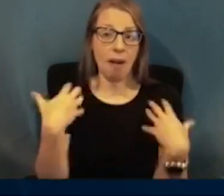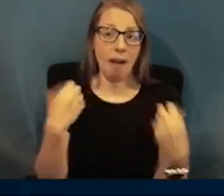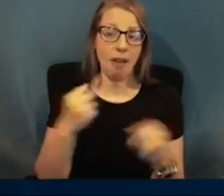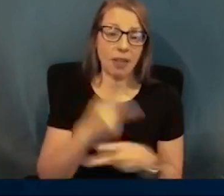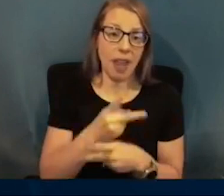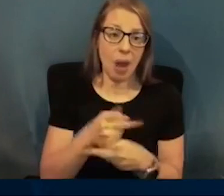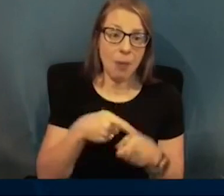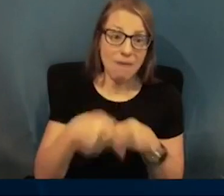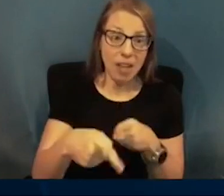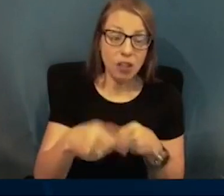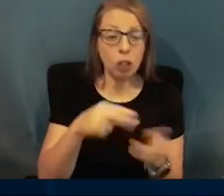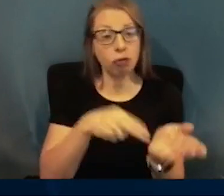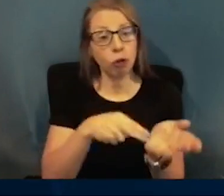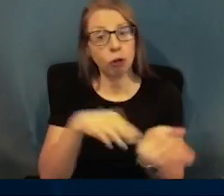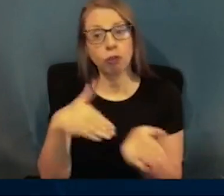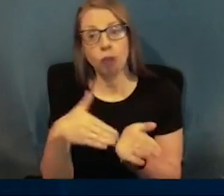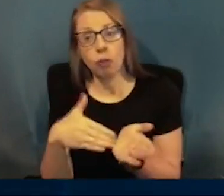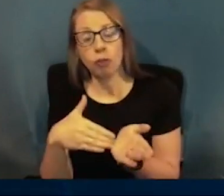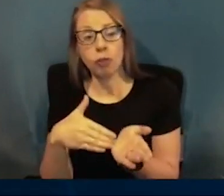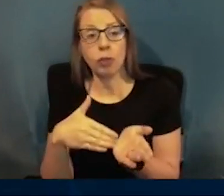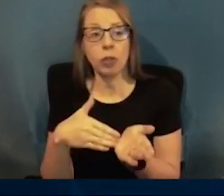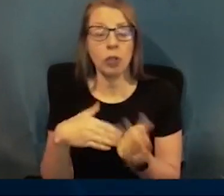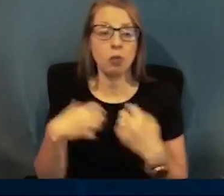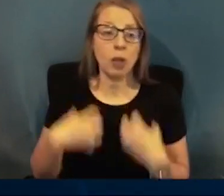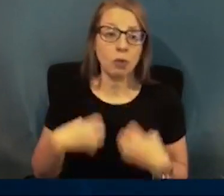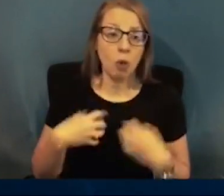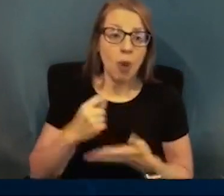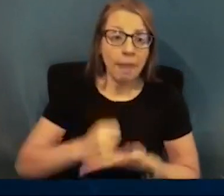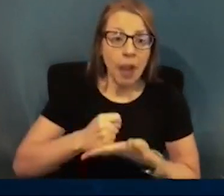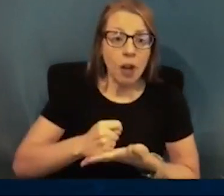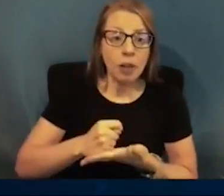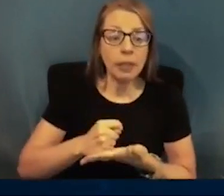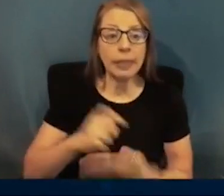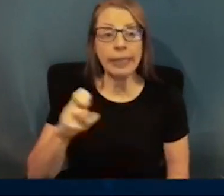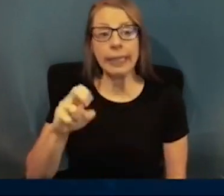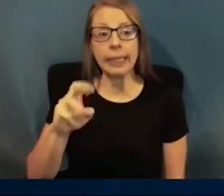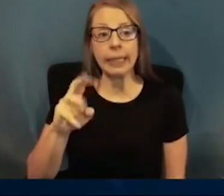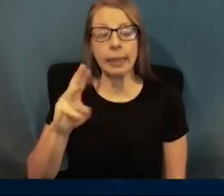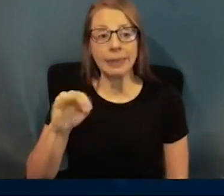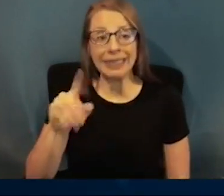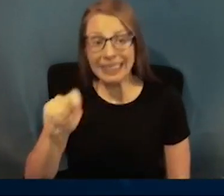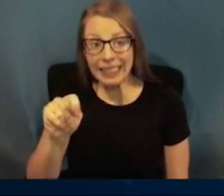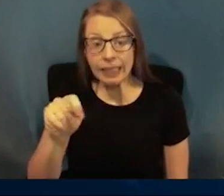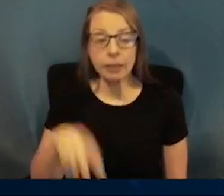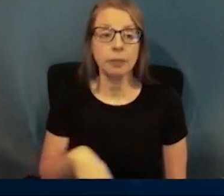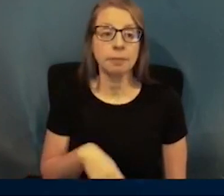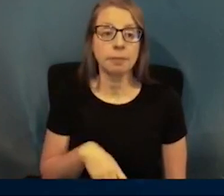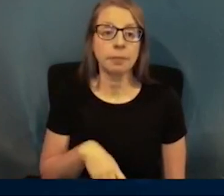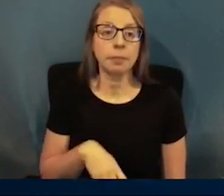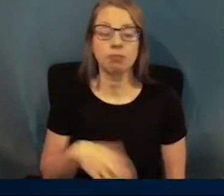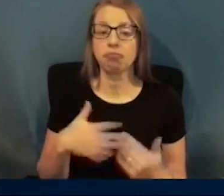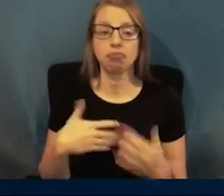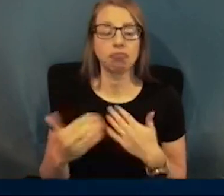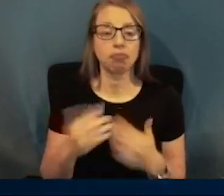nurse, are you a doc, are you a respiratory therapist, EMT, whatever. And we'll start the discussion about